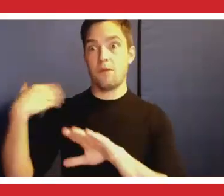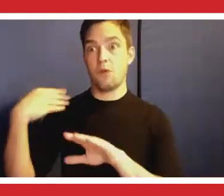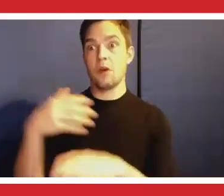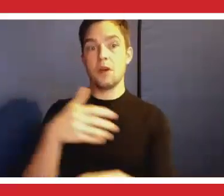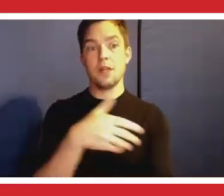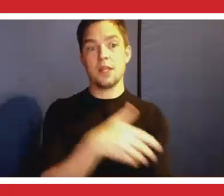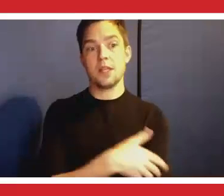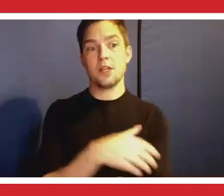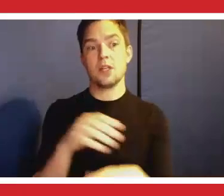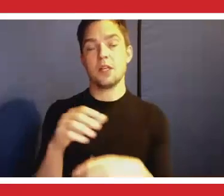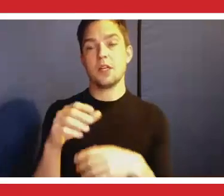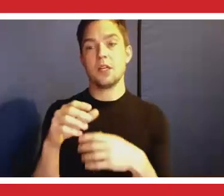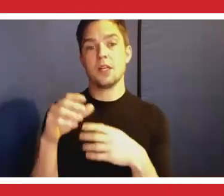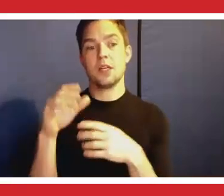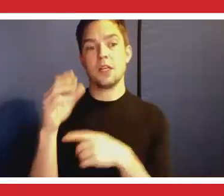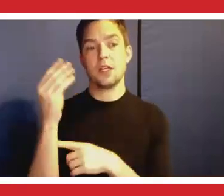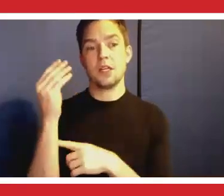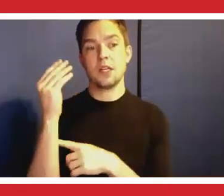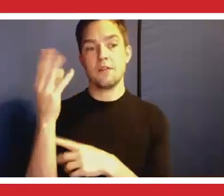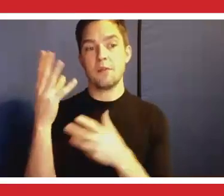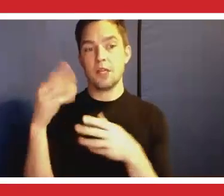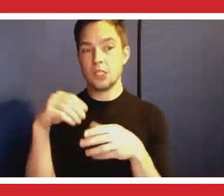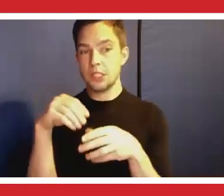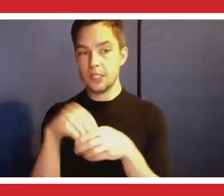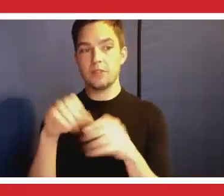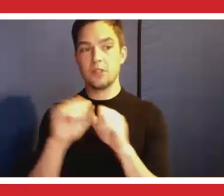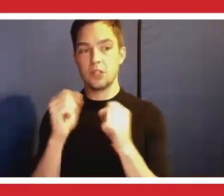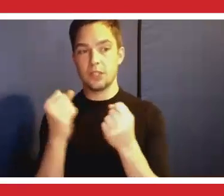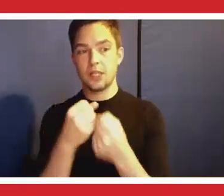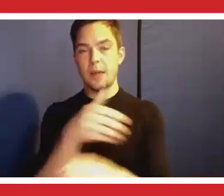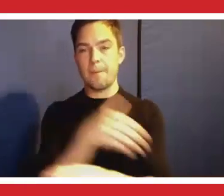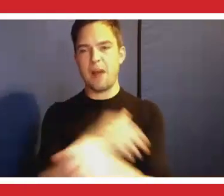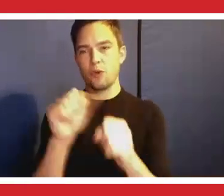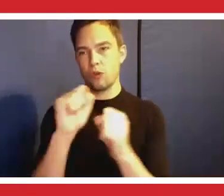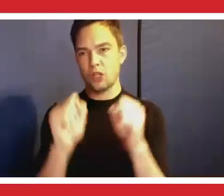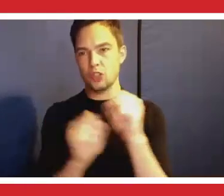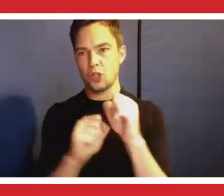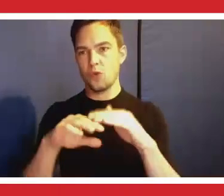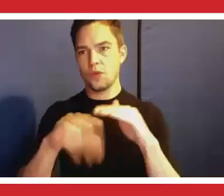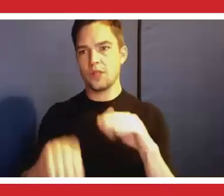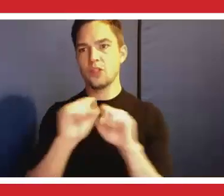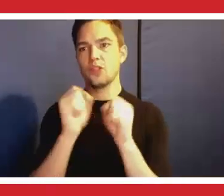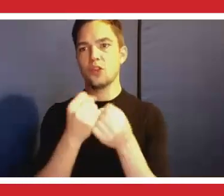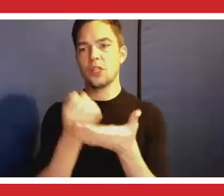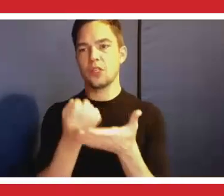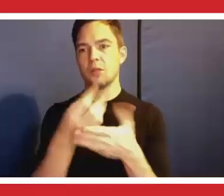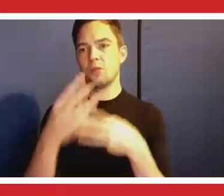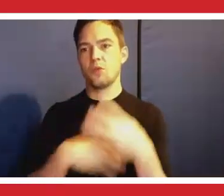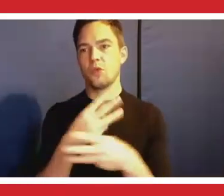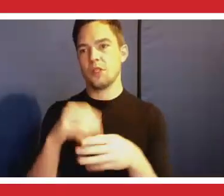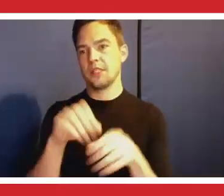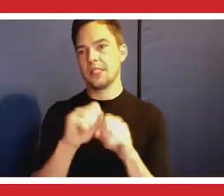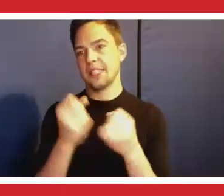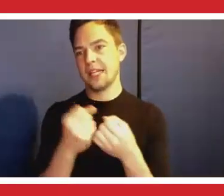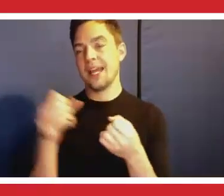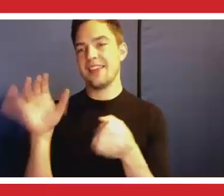and information asymmetry within society. So the power structure within the socioeconomic realm of a society really defines